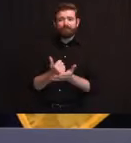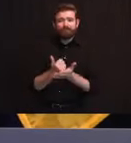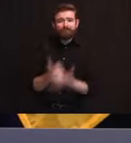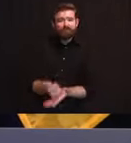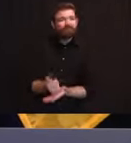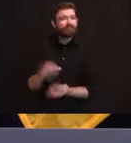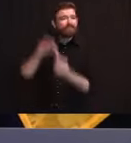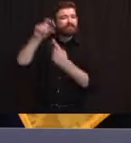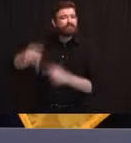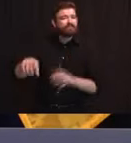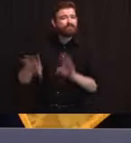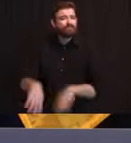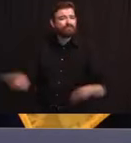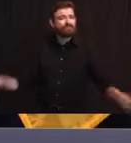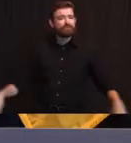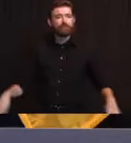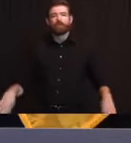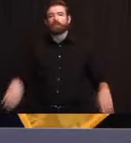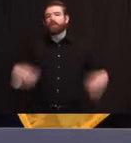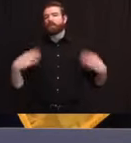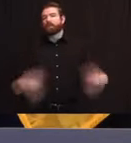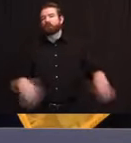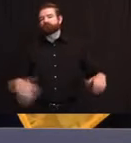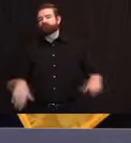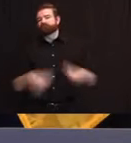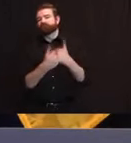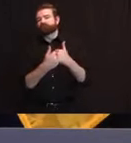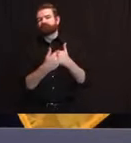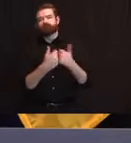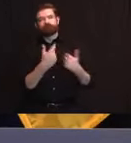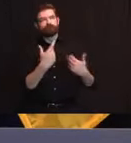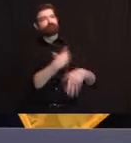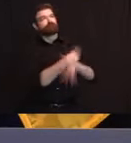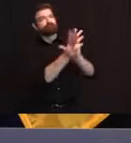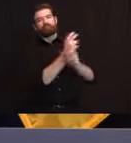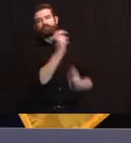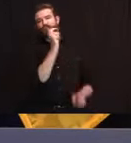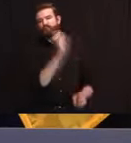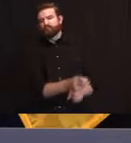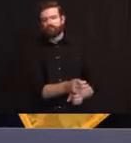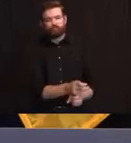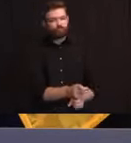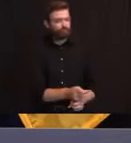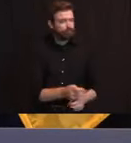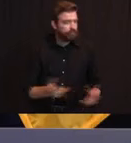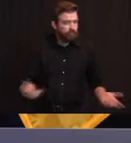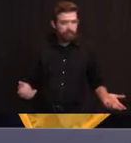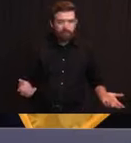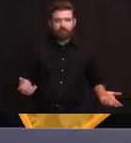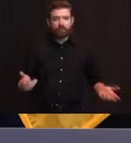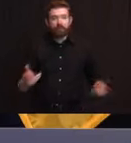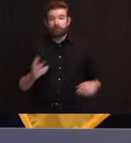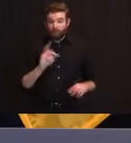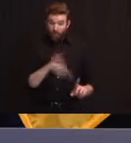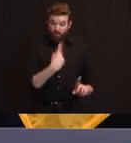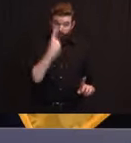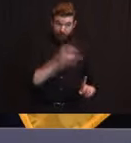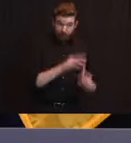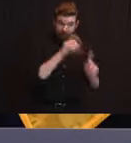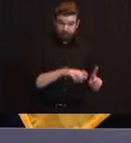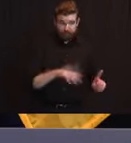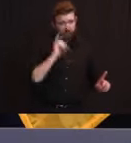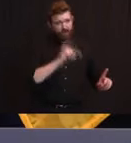challenges with distance and remote learning, and then there's specifically, I've heard some